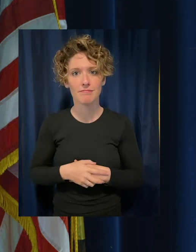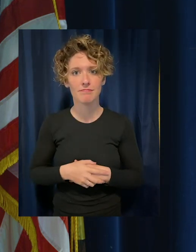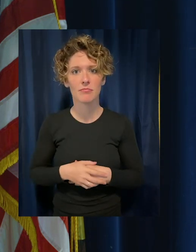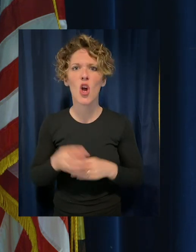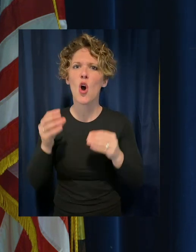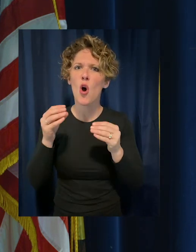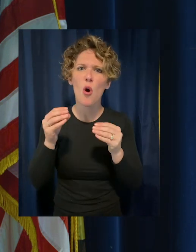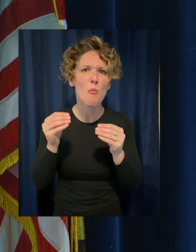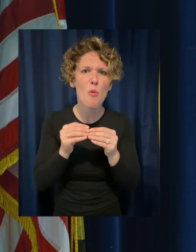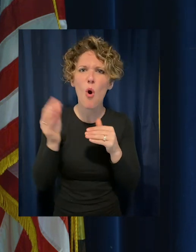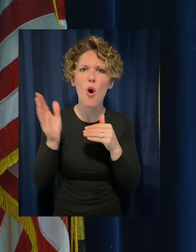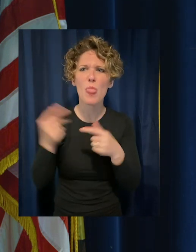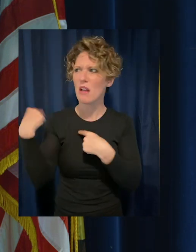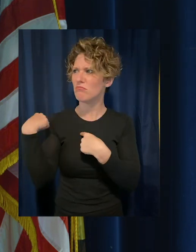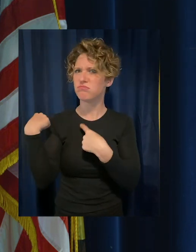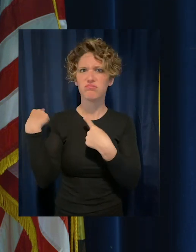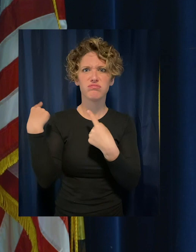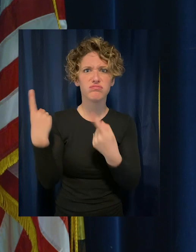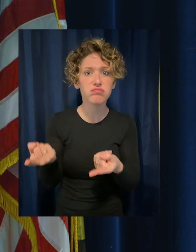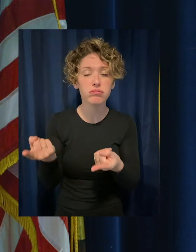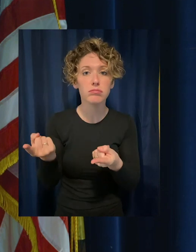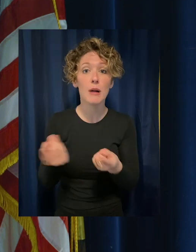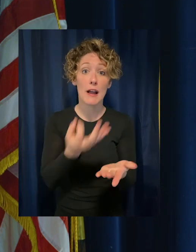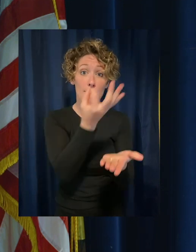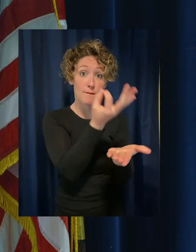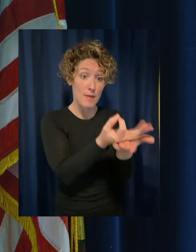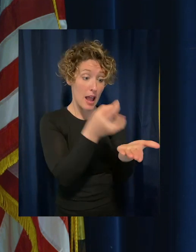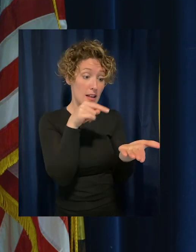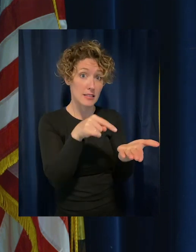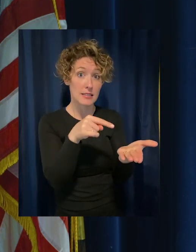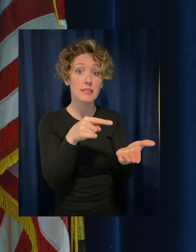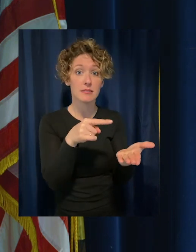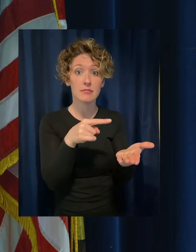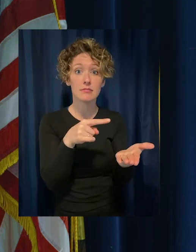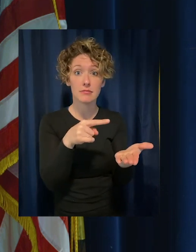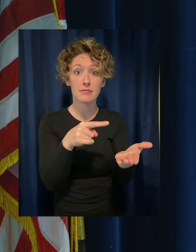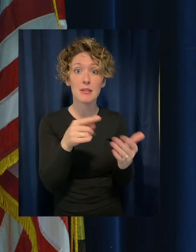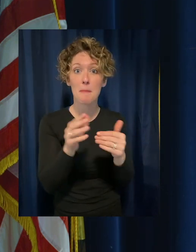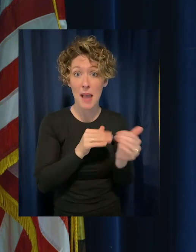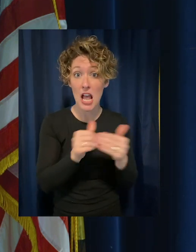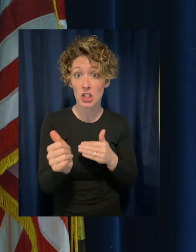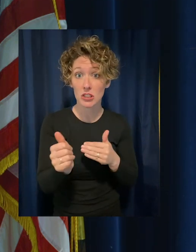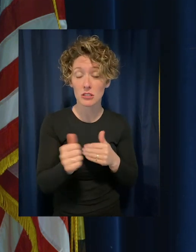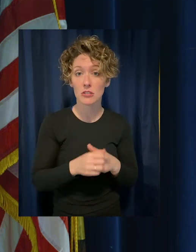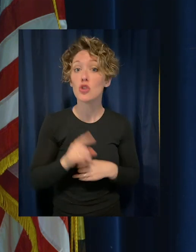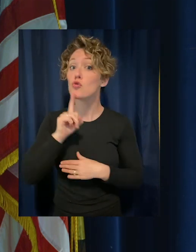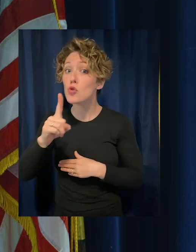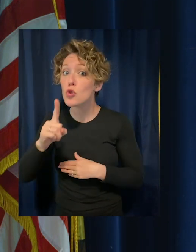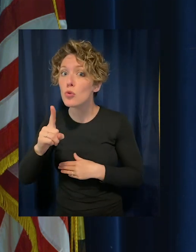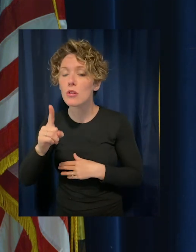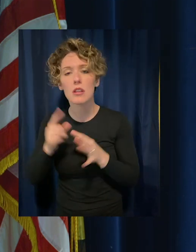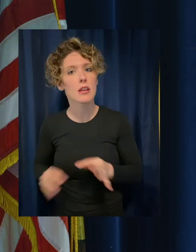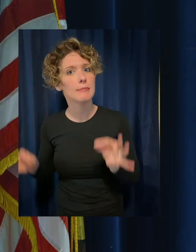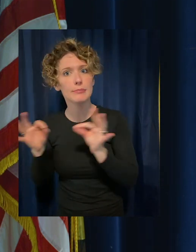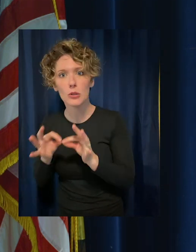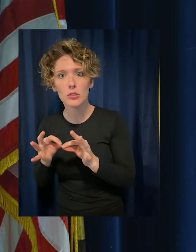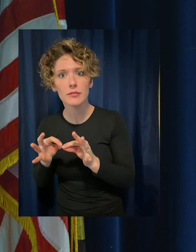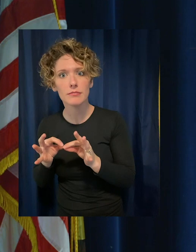matter. Values matter. I still keep a journal, particularly when I